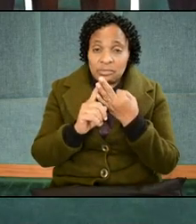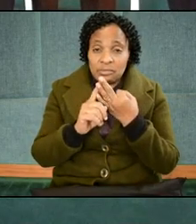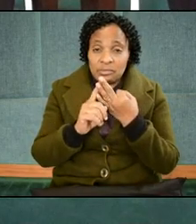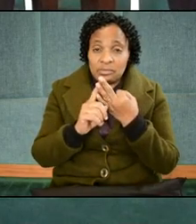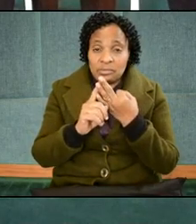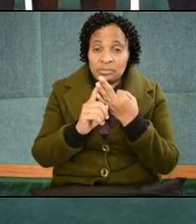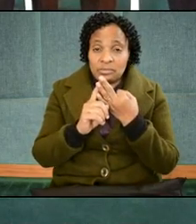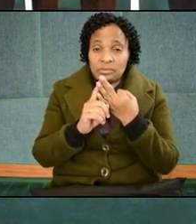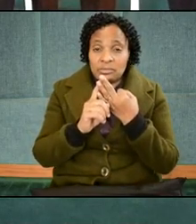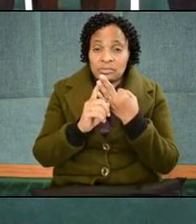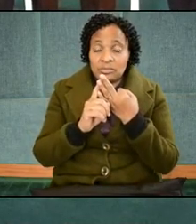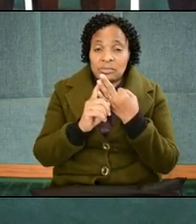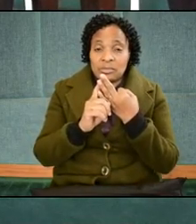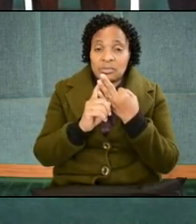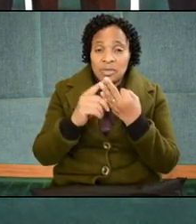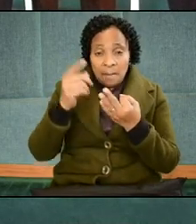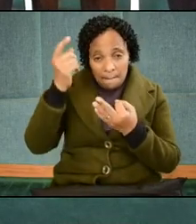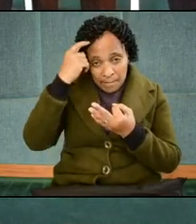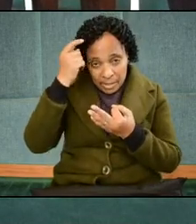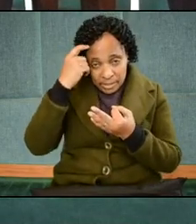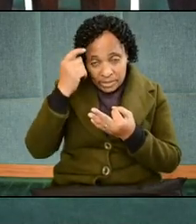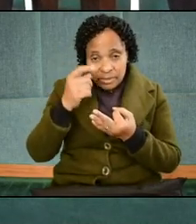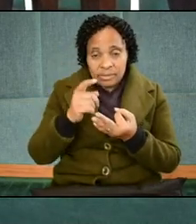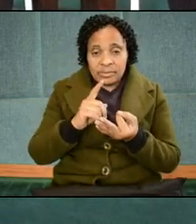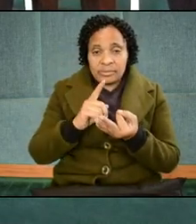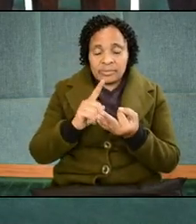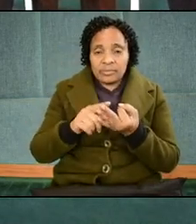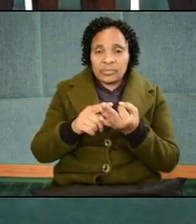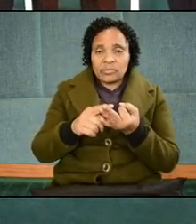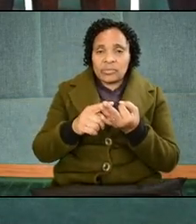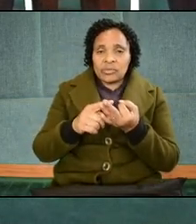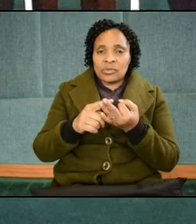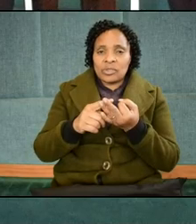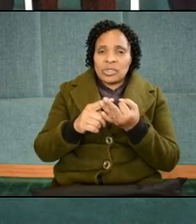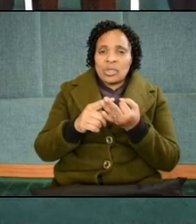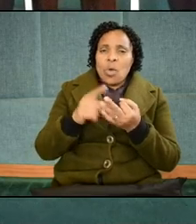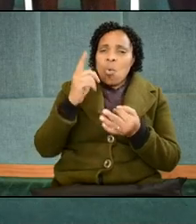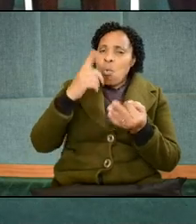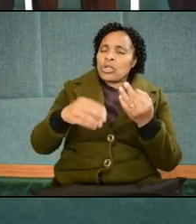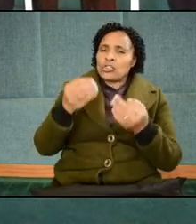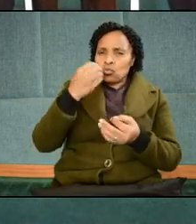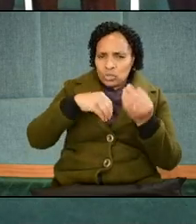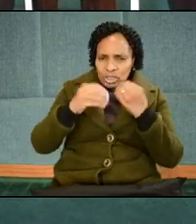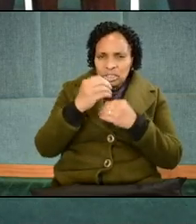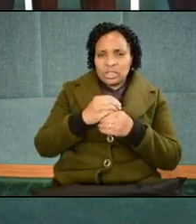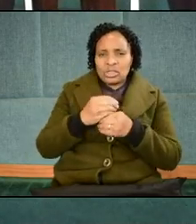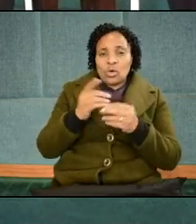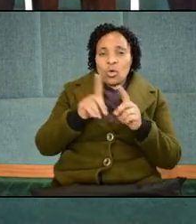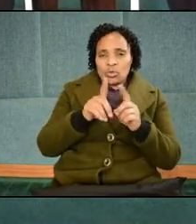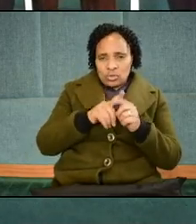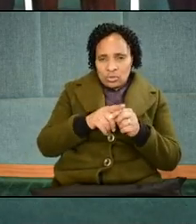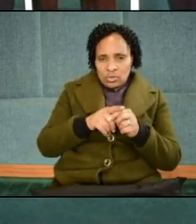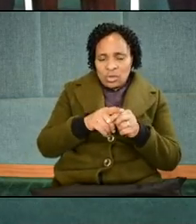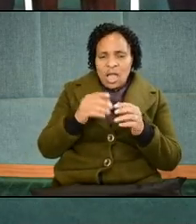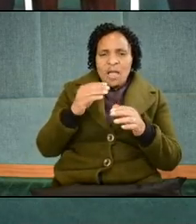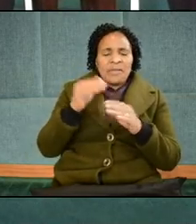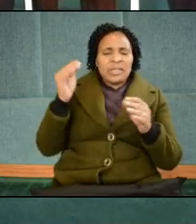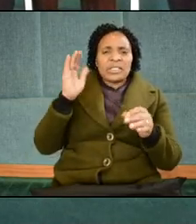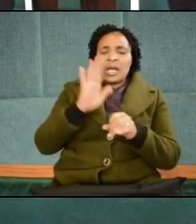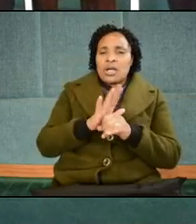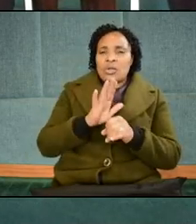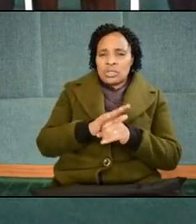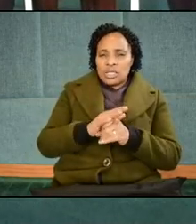Our minds, basically. You're watching movies and stuff. Even what we eat. What we eat also, yeah, it actually affects a